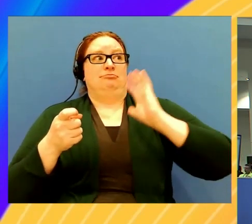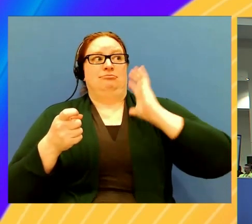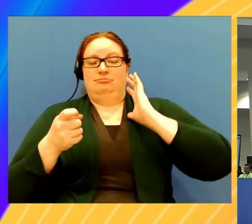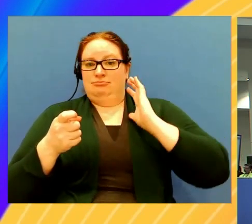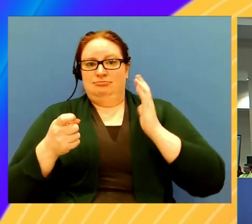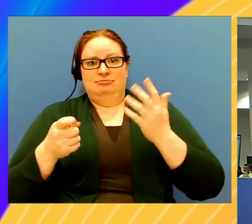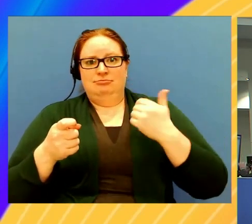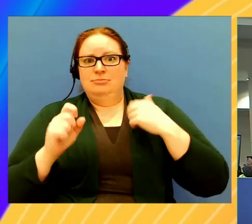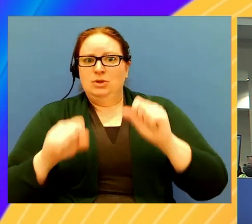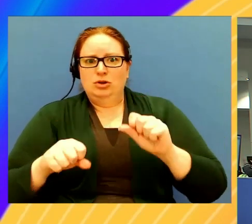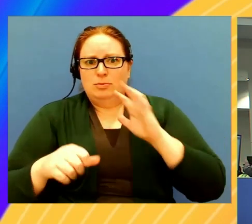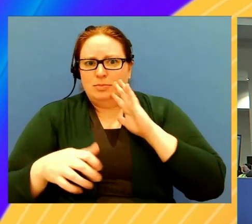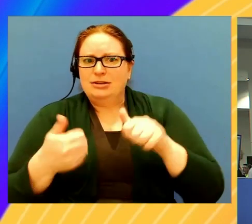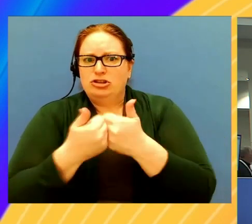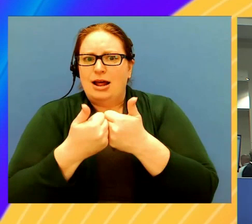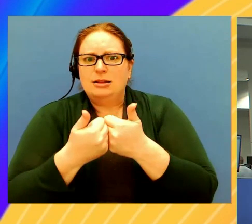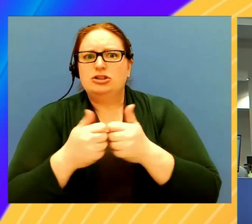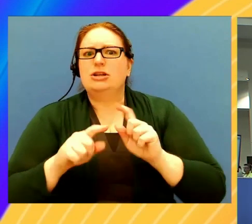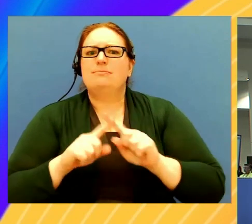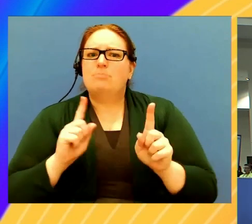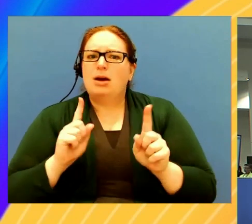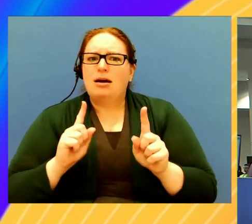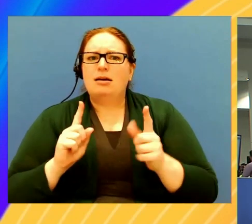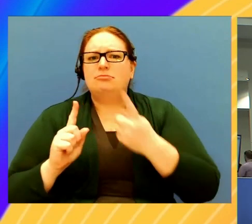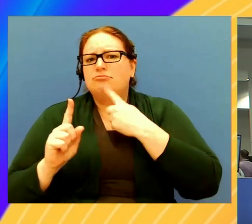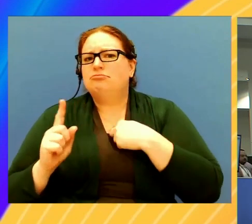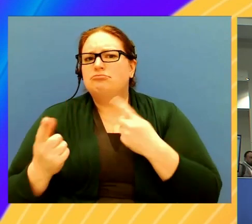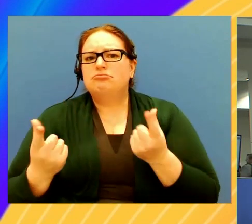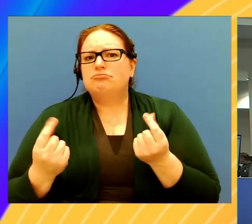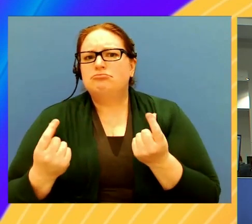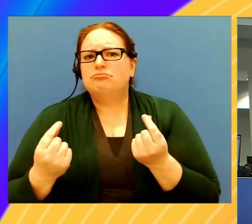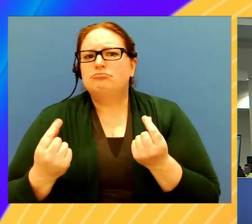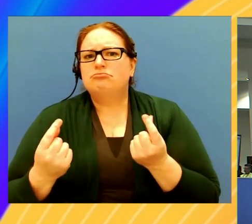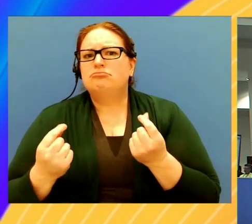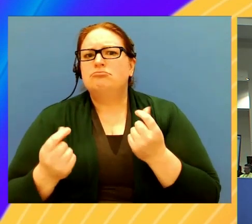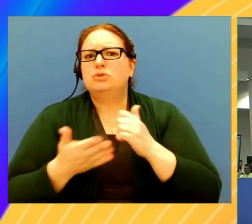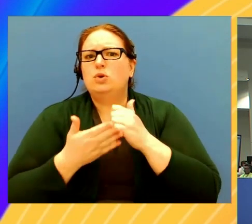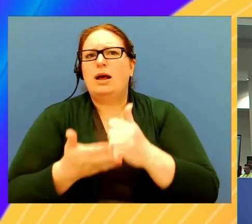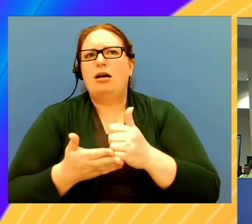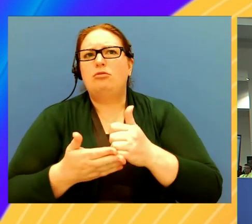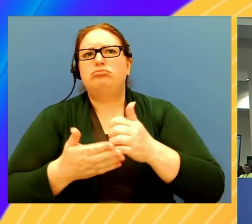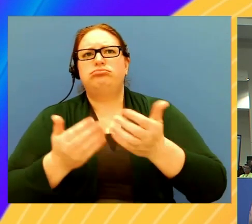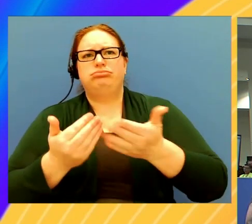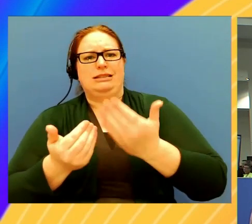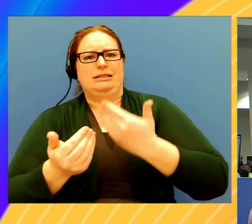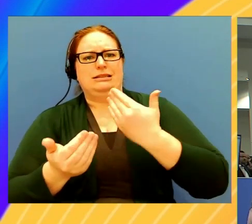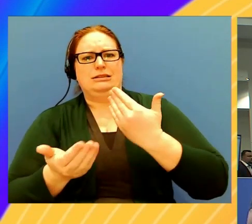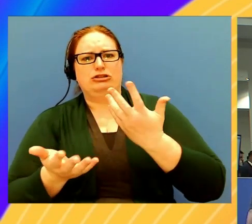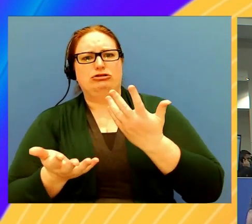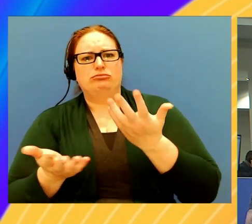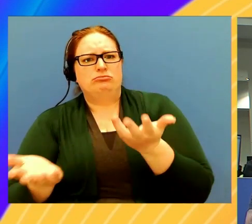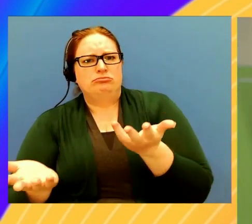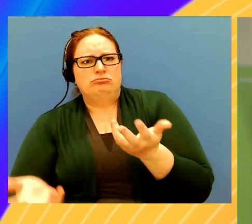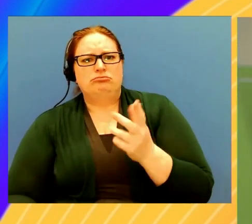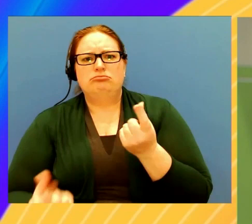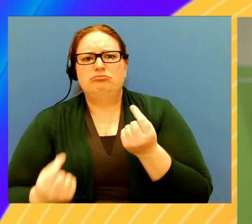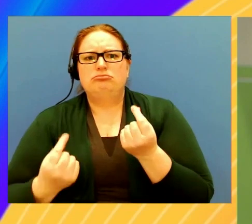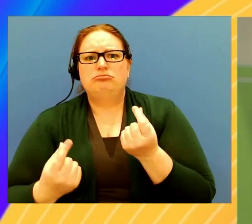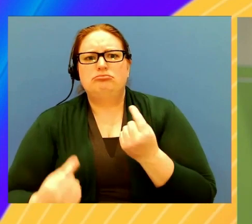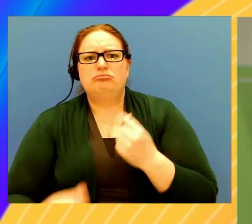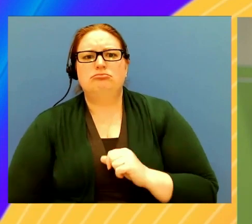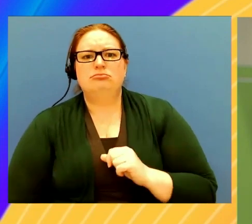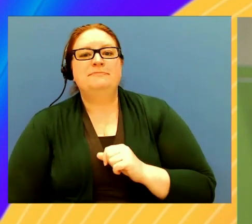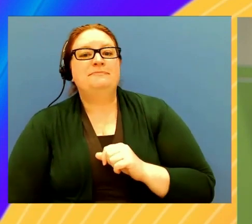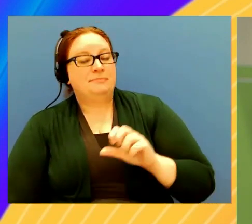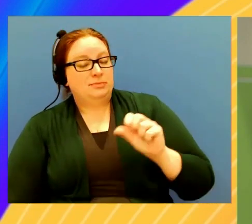somewhat challenging, but tell us, what have you done to help make that much easier? Sure. So as you're probably